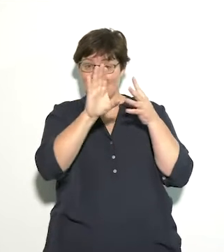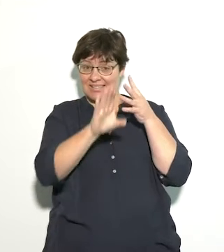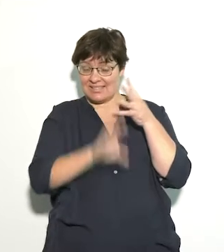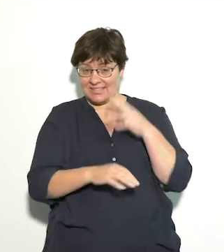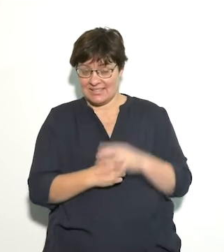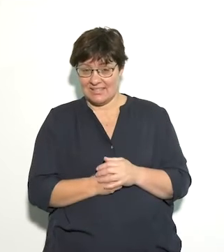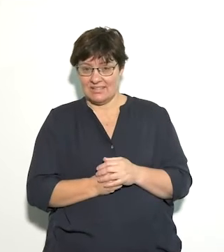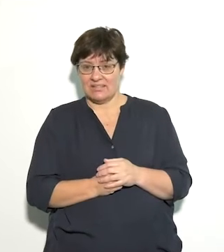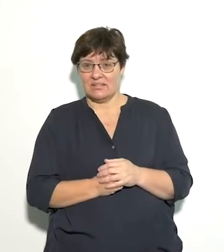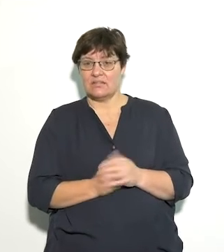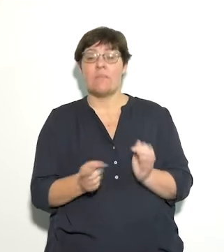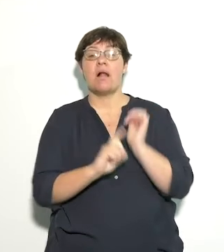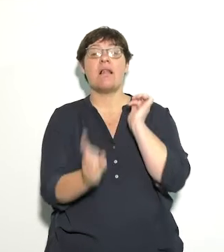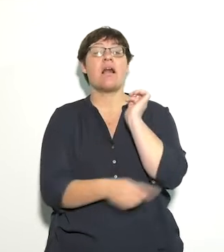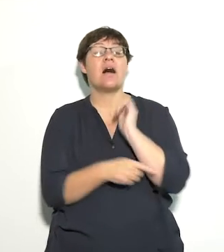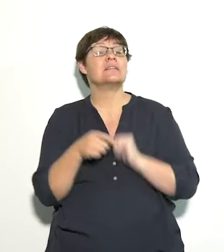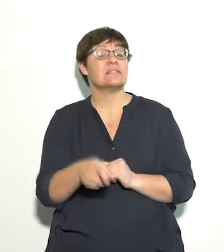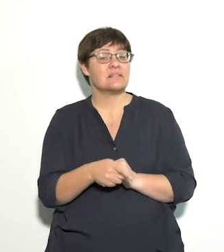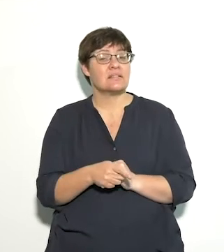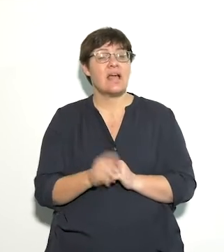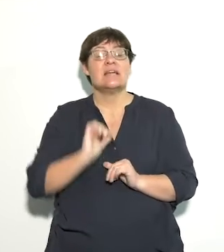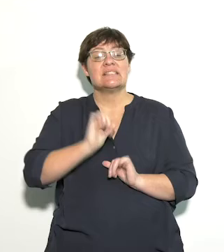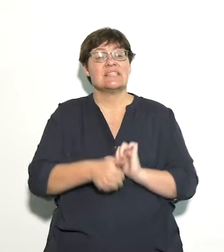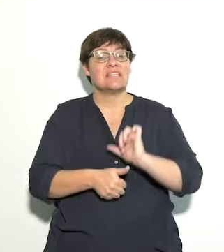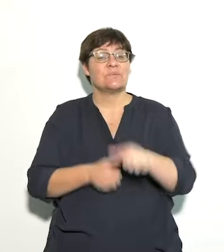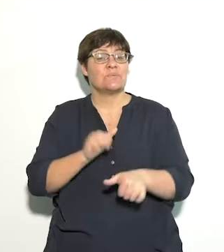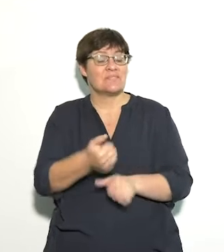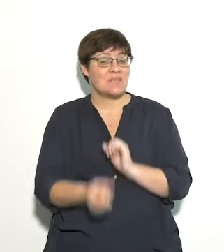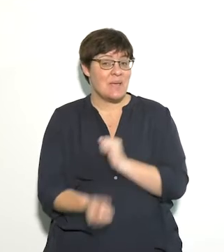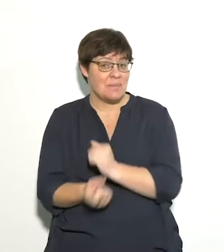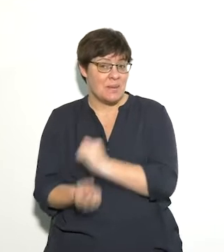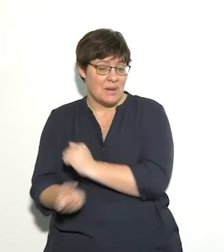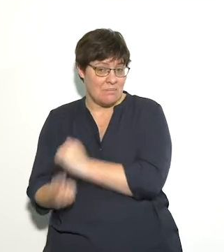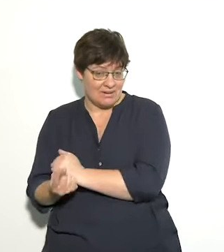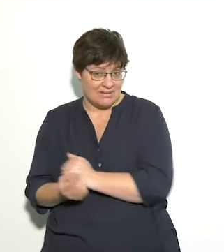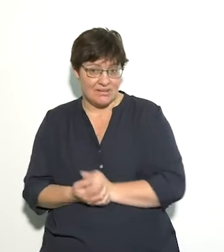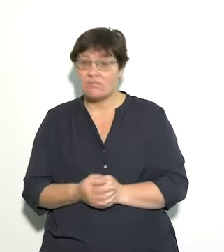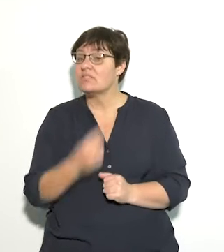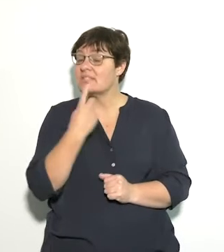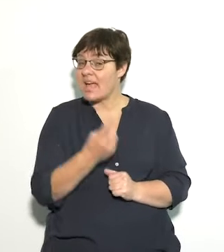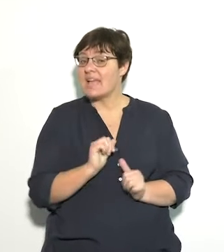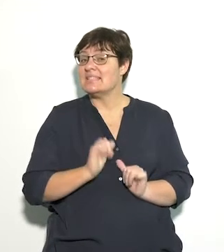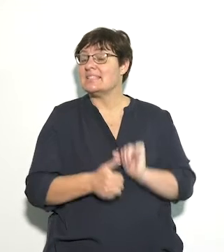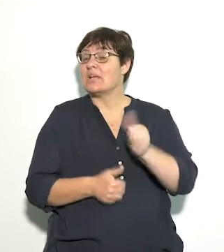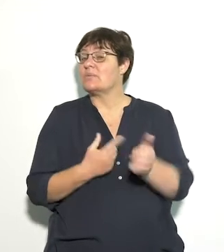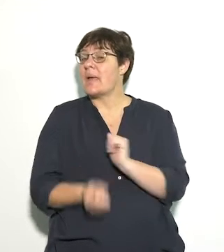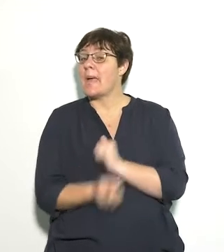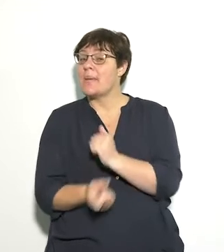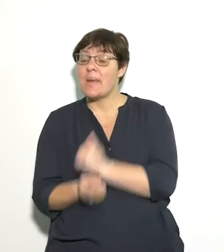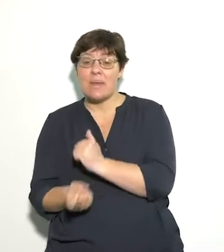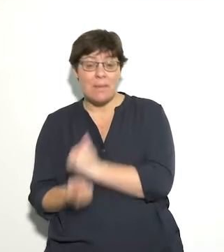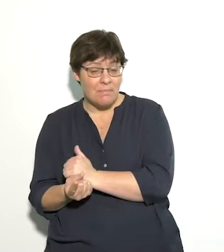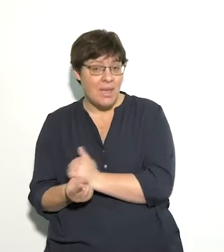characters. And my last heading, sequence of events. Remember, I said sequence of